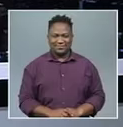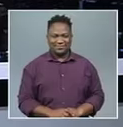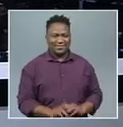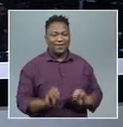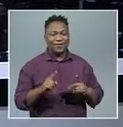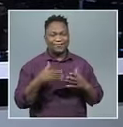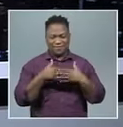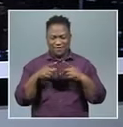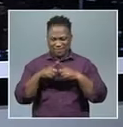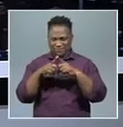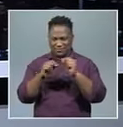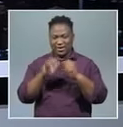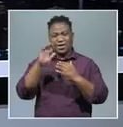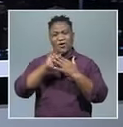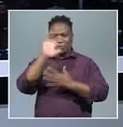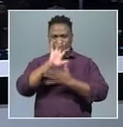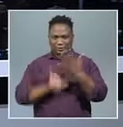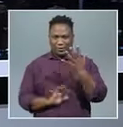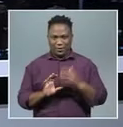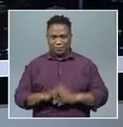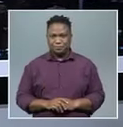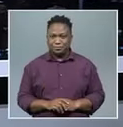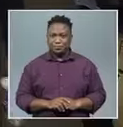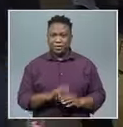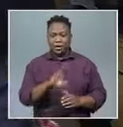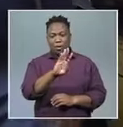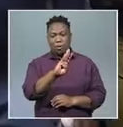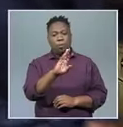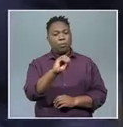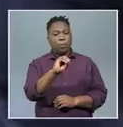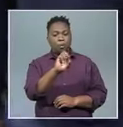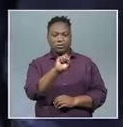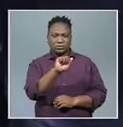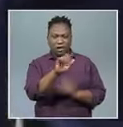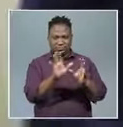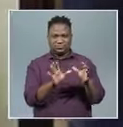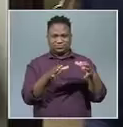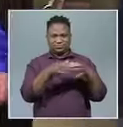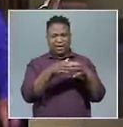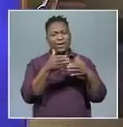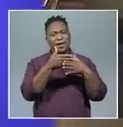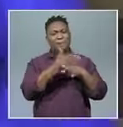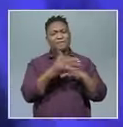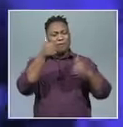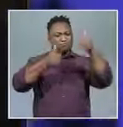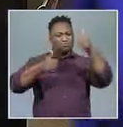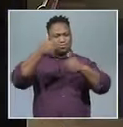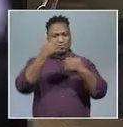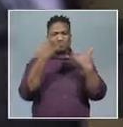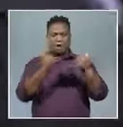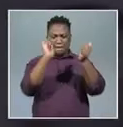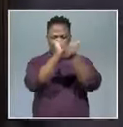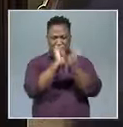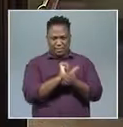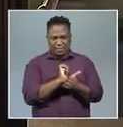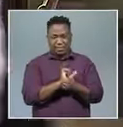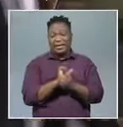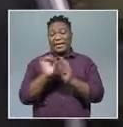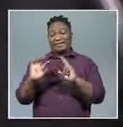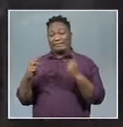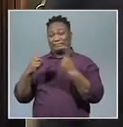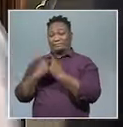Before we go, let's look at our top stories once more. The Bosasa house begins to fall. Former executives and the former correctional